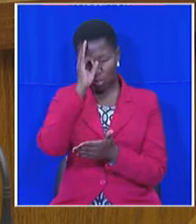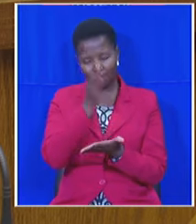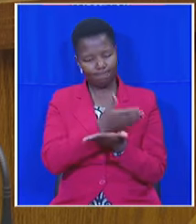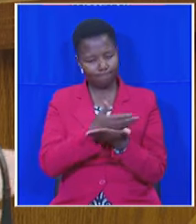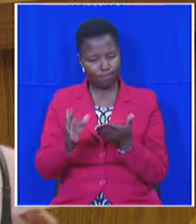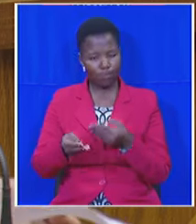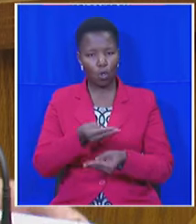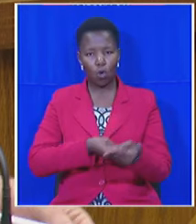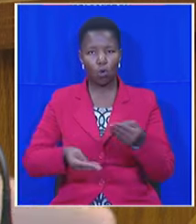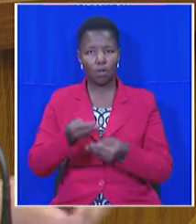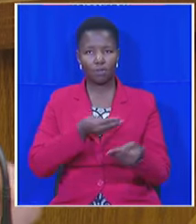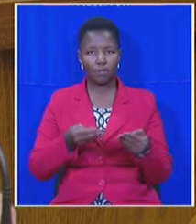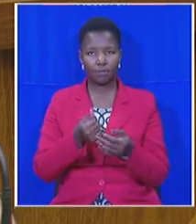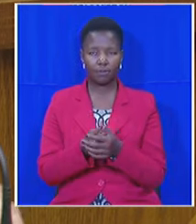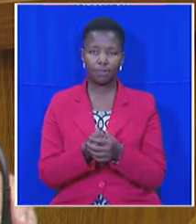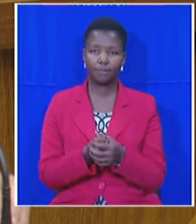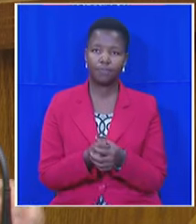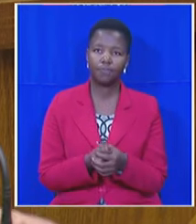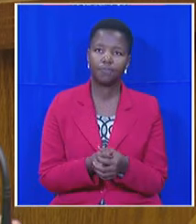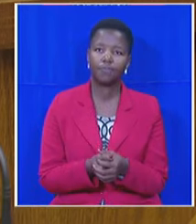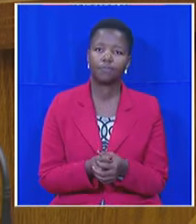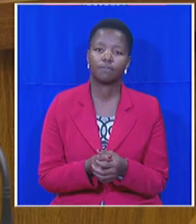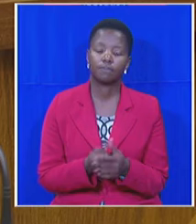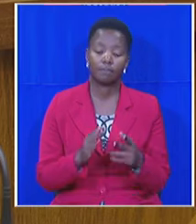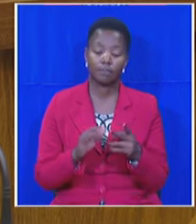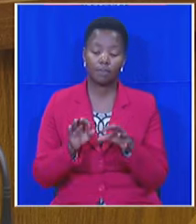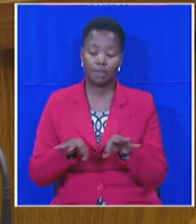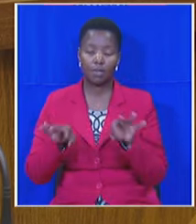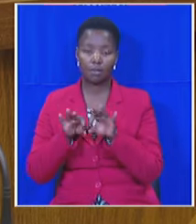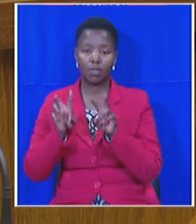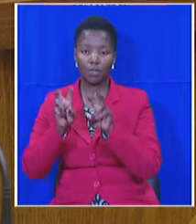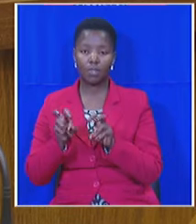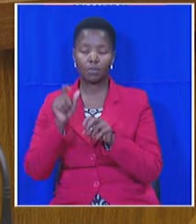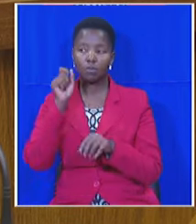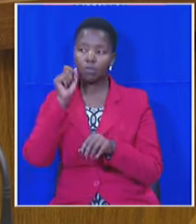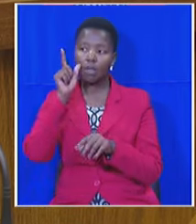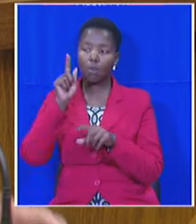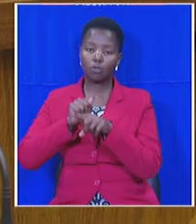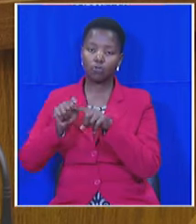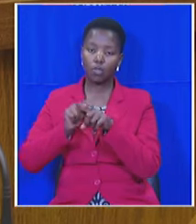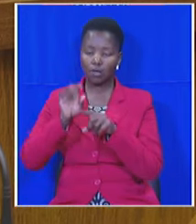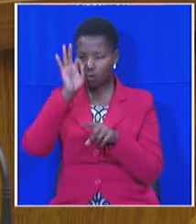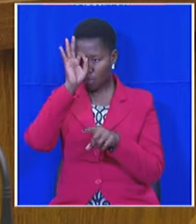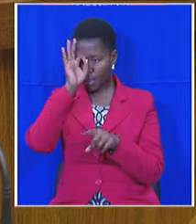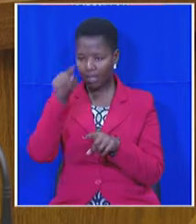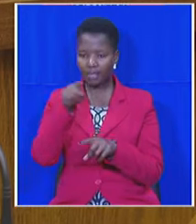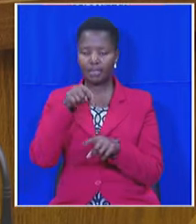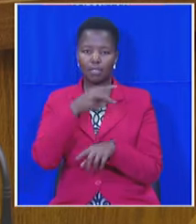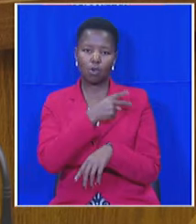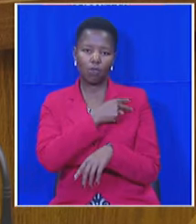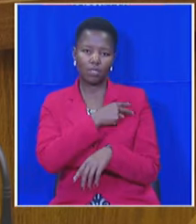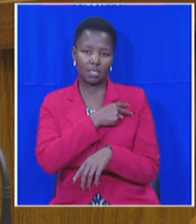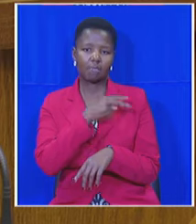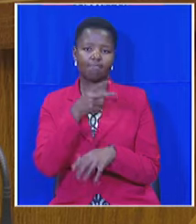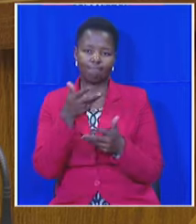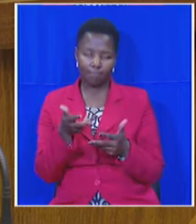and non-professional officials. Another important item is awareness training for police officers on key provisions of the IPID Act.